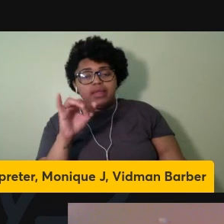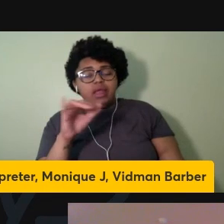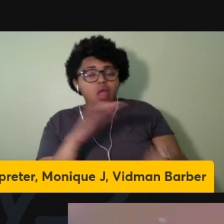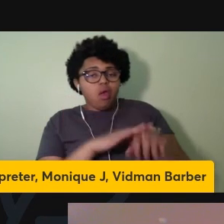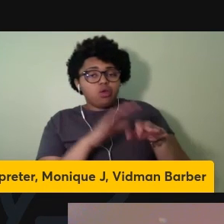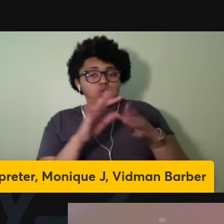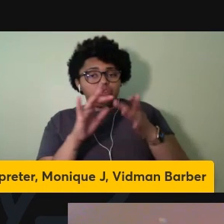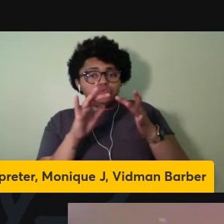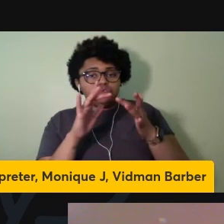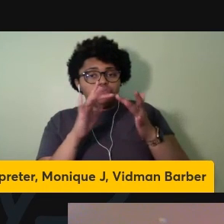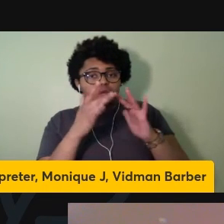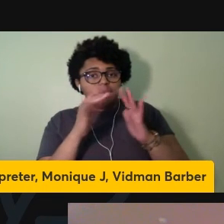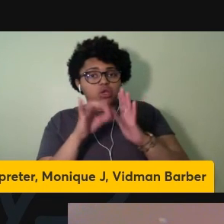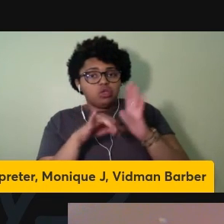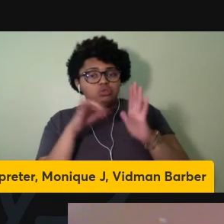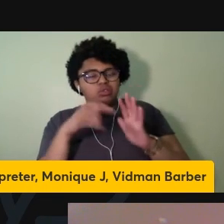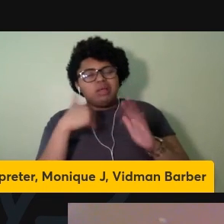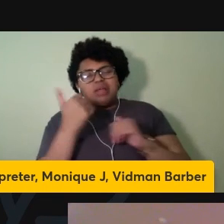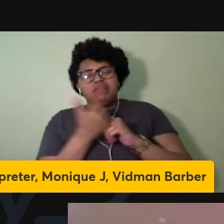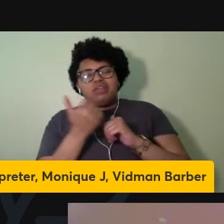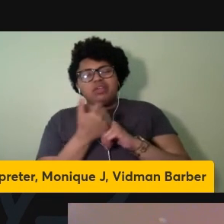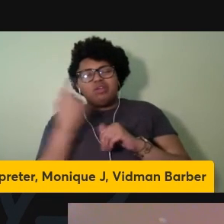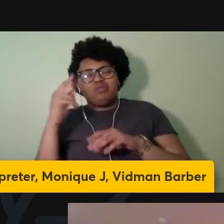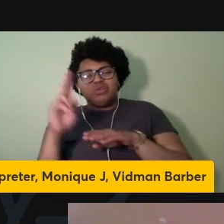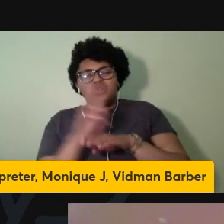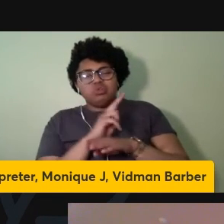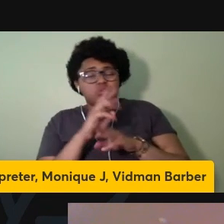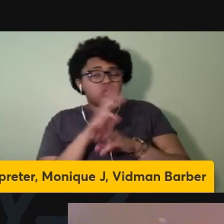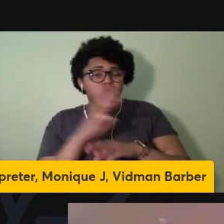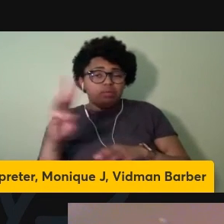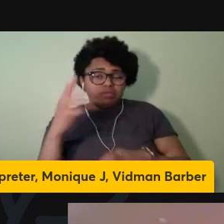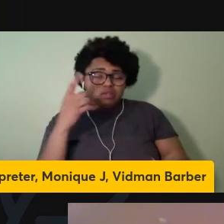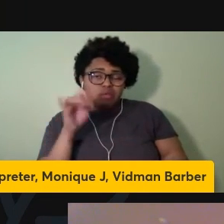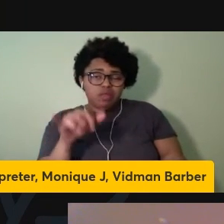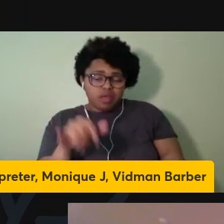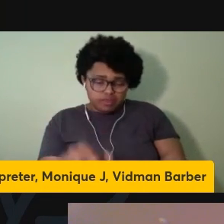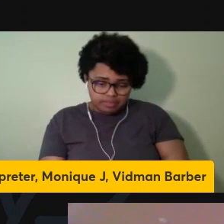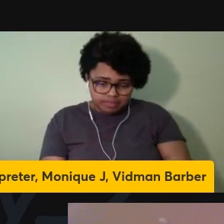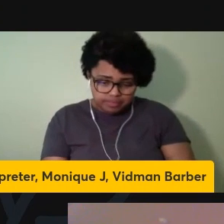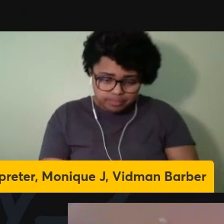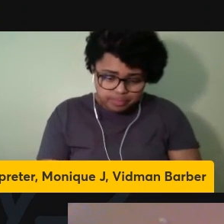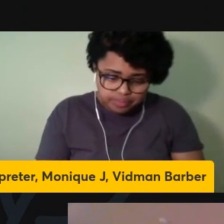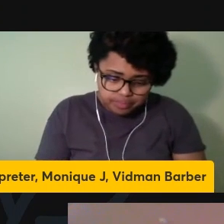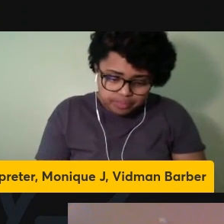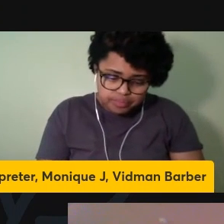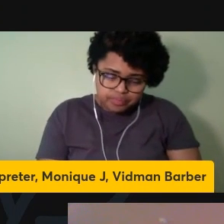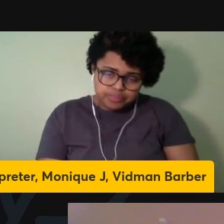for just using the World Wide Web for that.